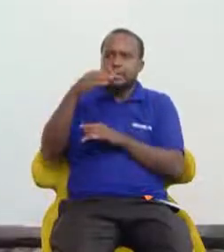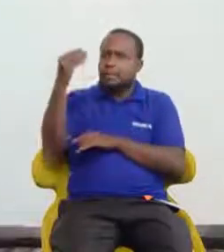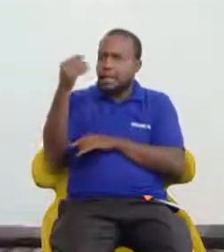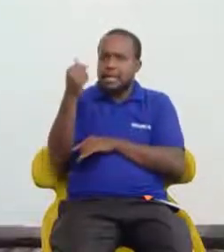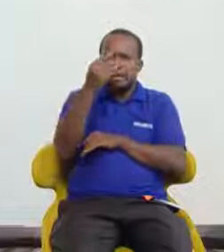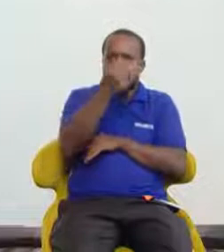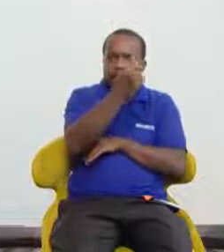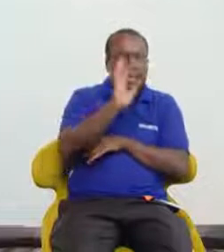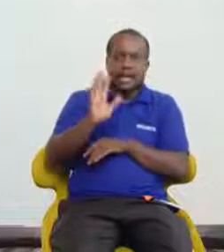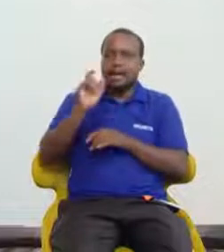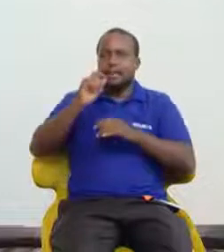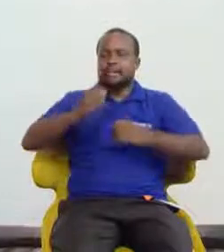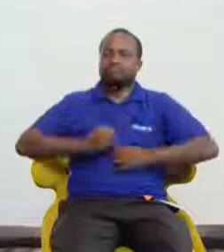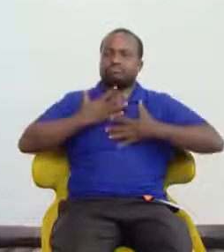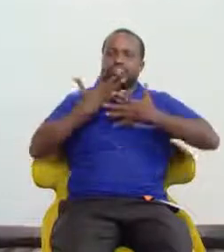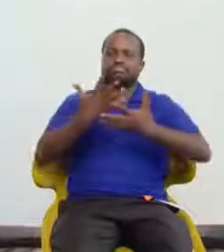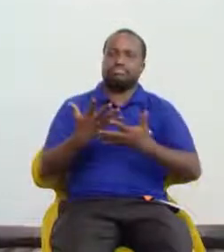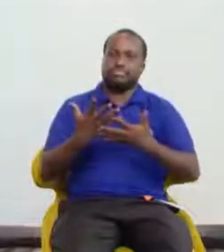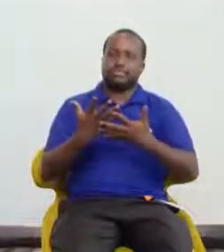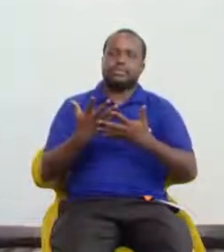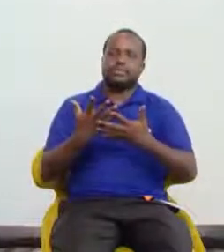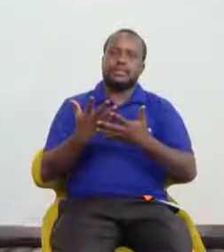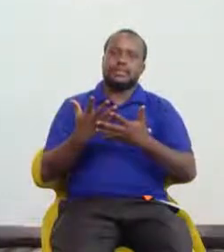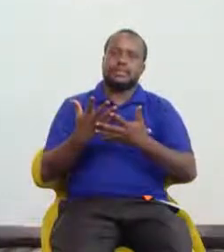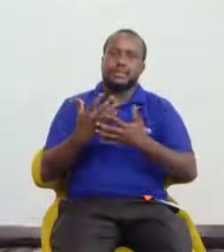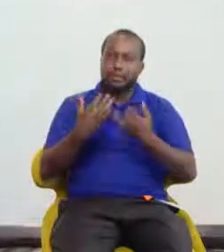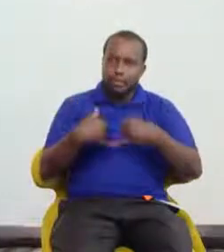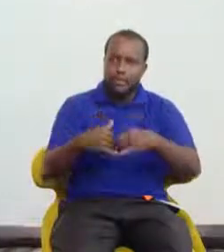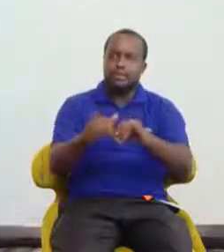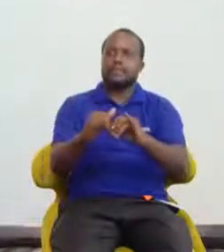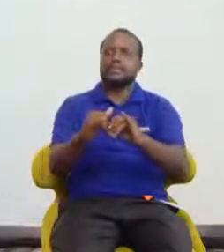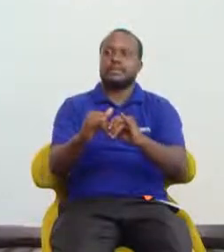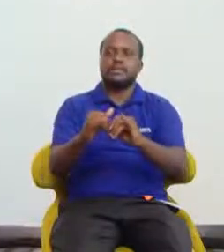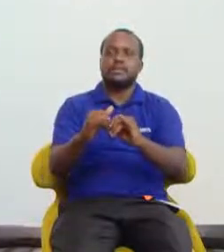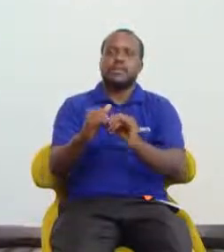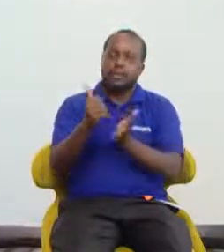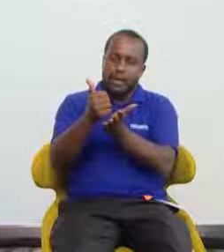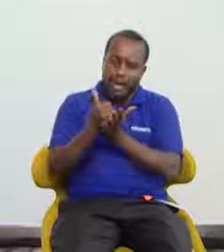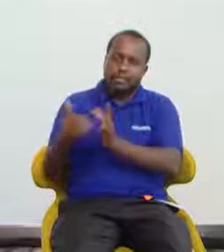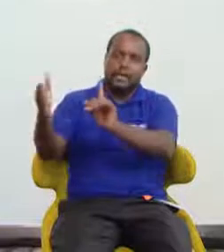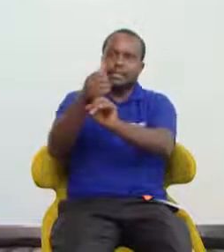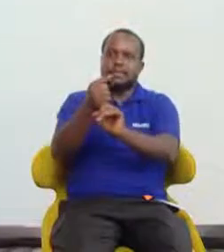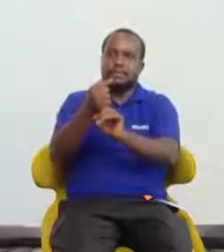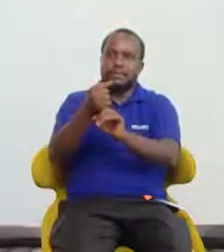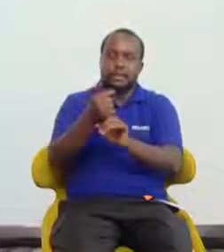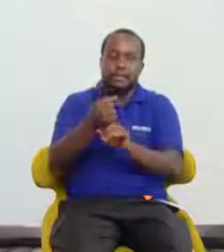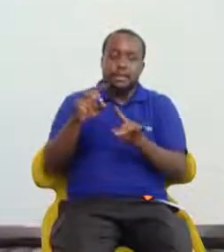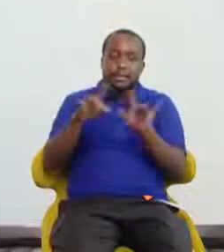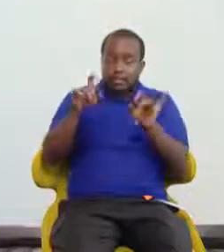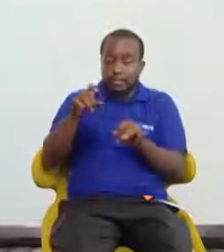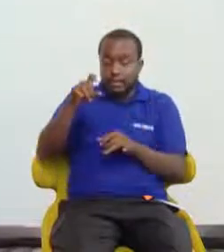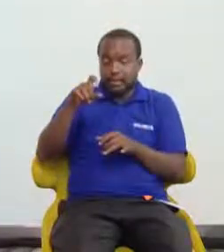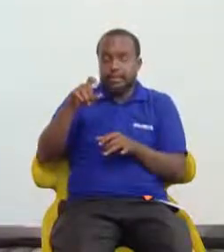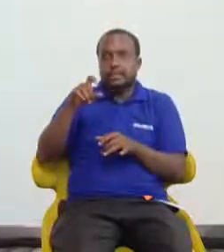about willingness. The minute that we're willing to make it happen, we will make it happen. But we have to first believe that it is a